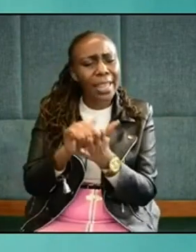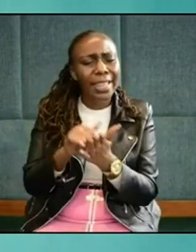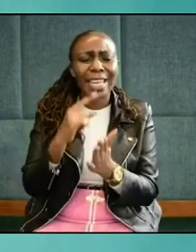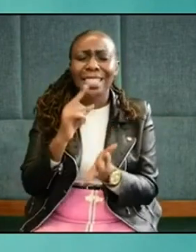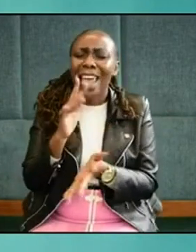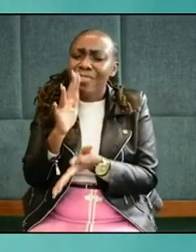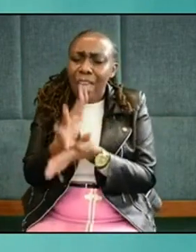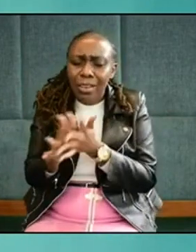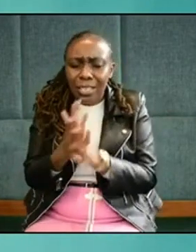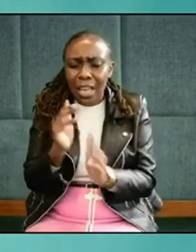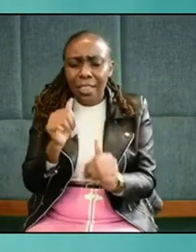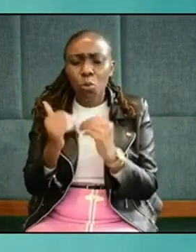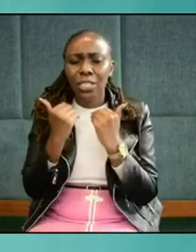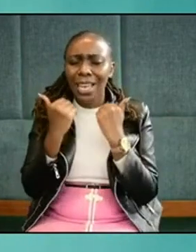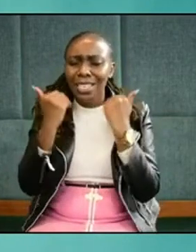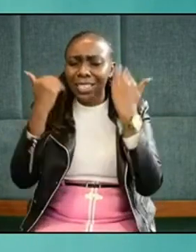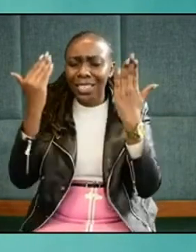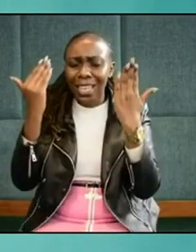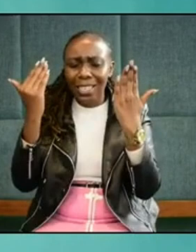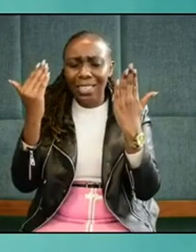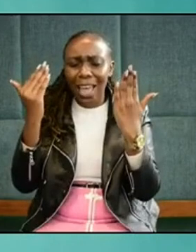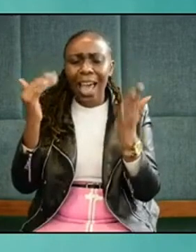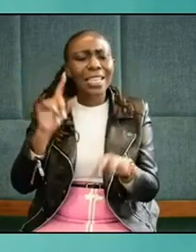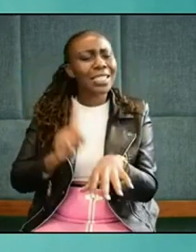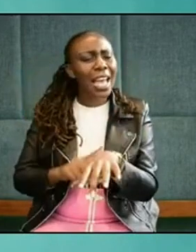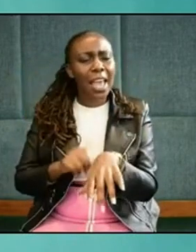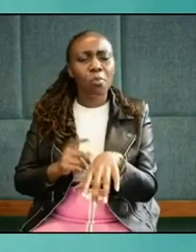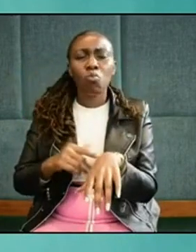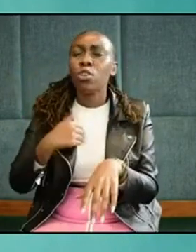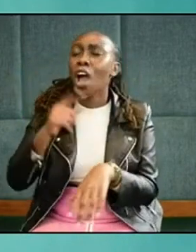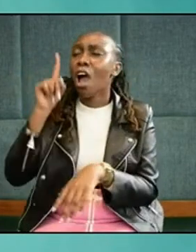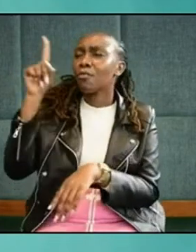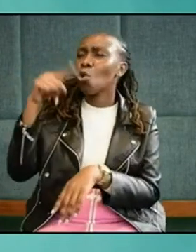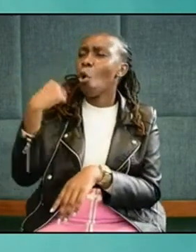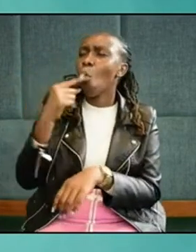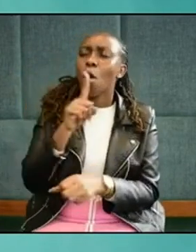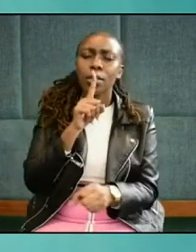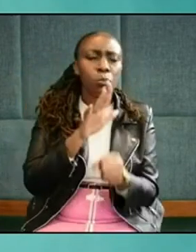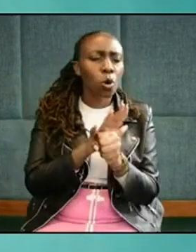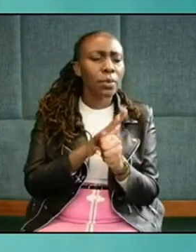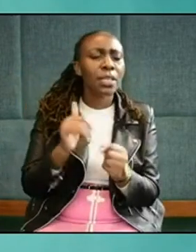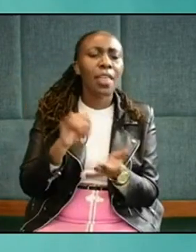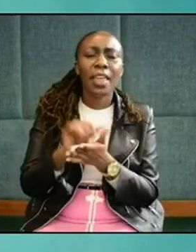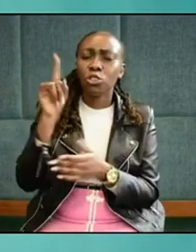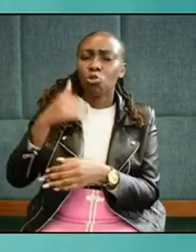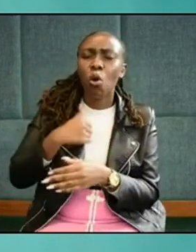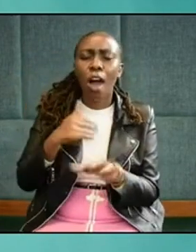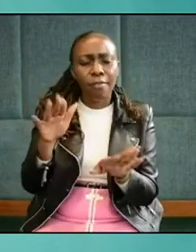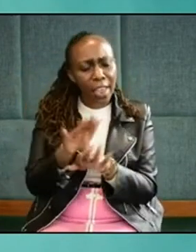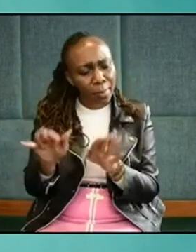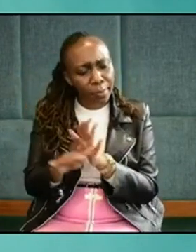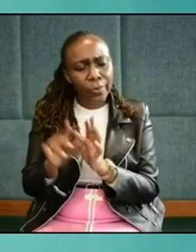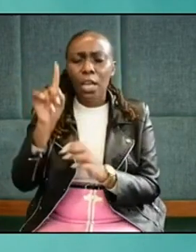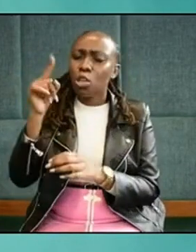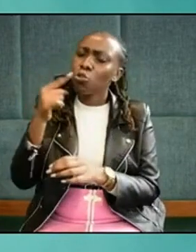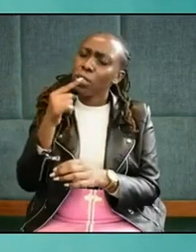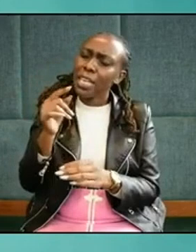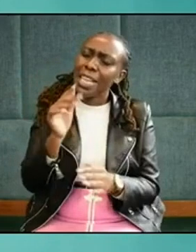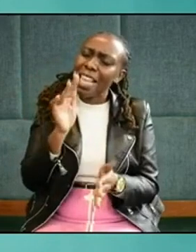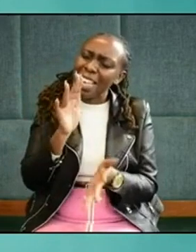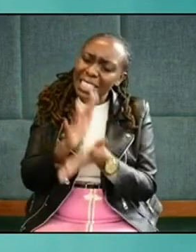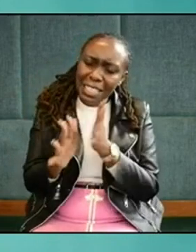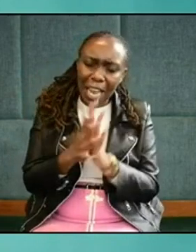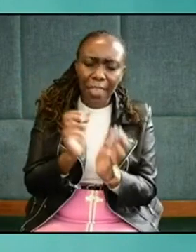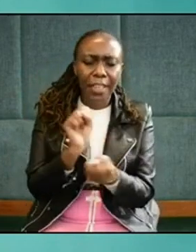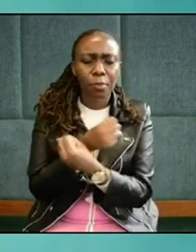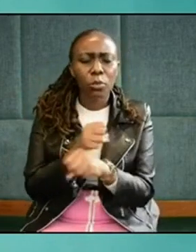there's nothing that can stress us when you have you who have promised us everything. You said, Lord, there's nothing impossible with